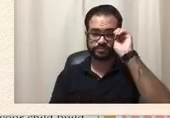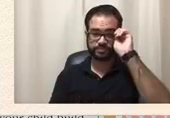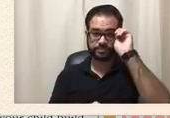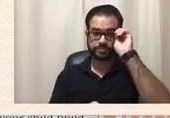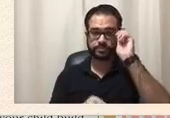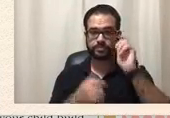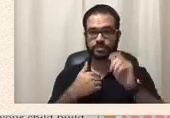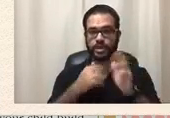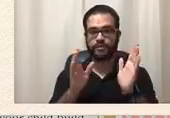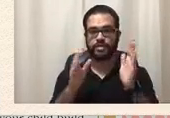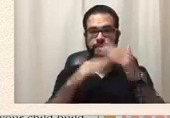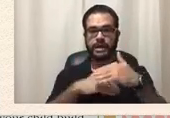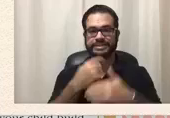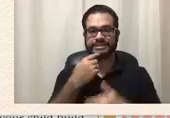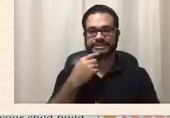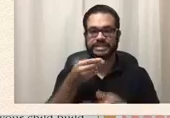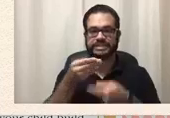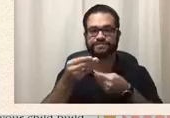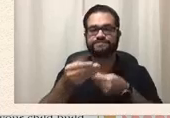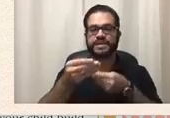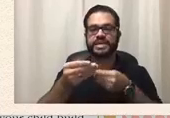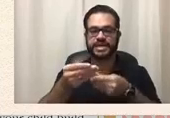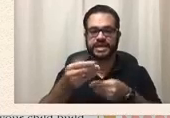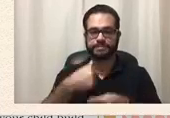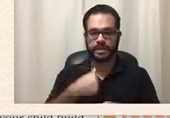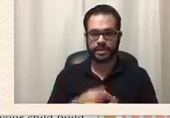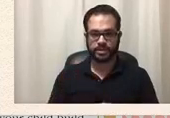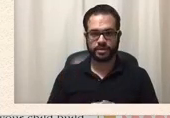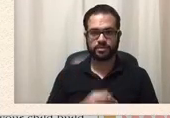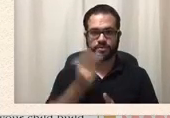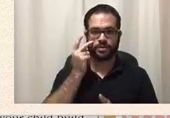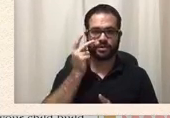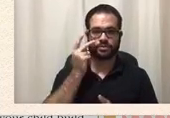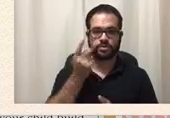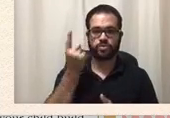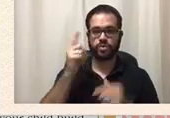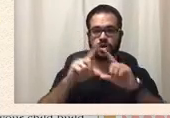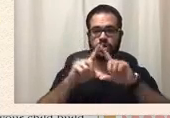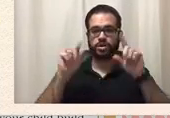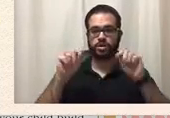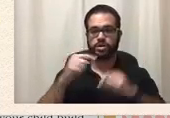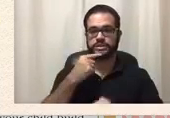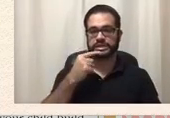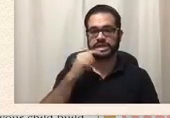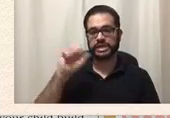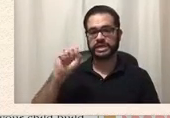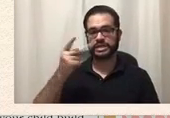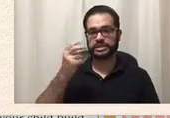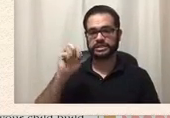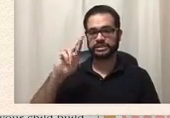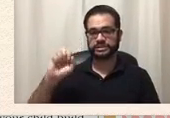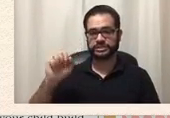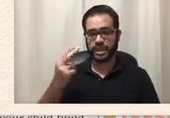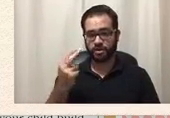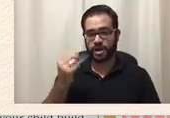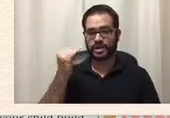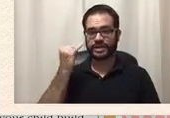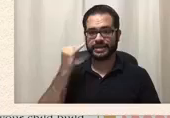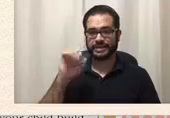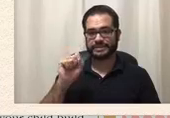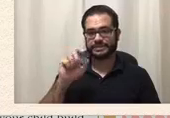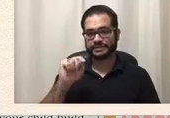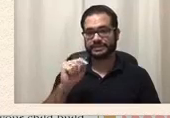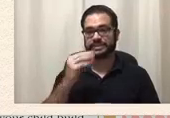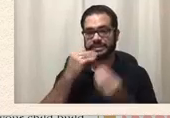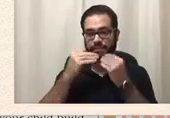a monster, and you will see one of the cards where it says, Sarah is nibbling on a cookie. What is she doing? On